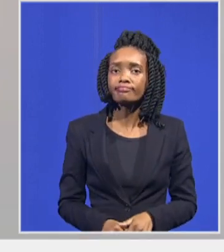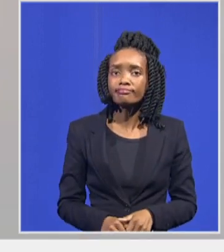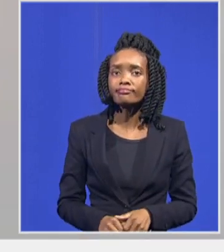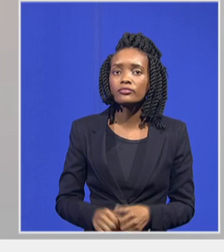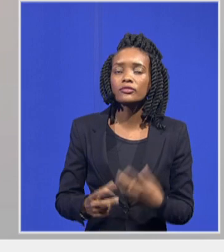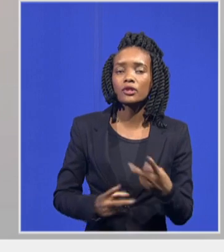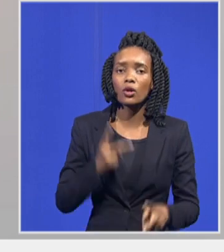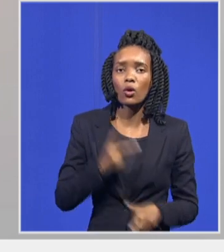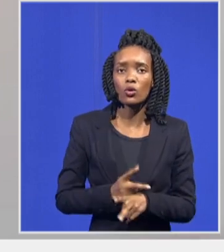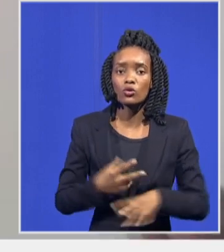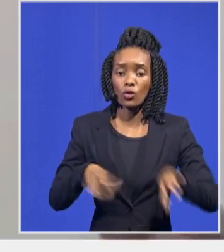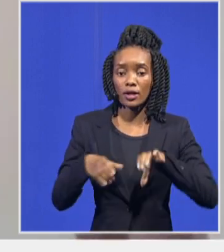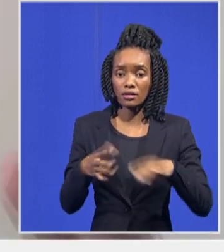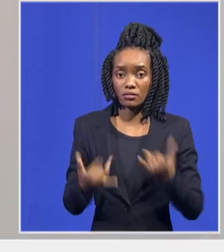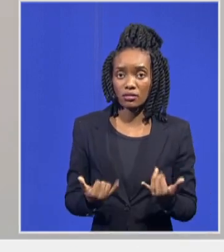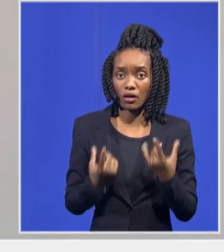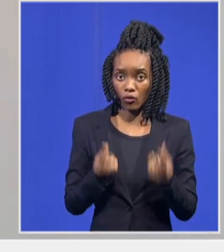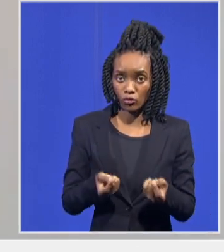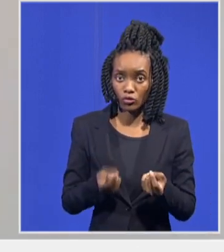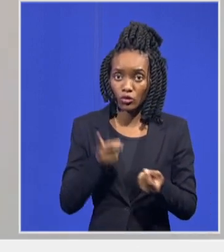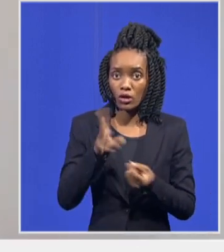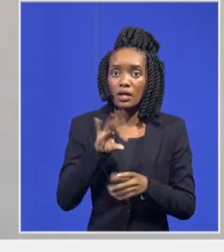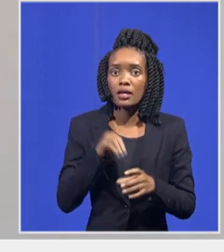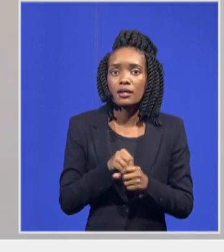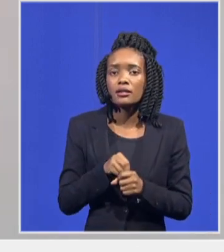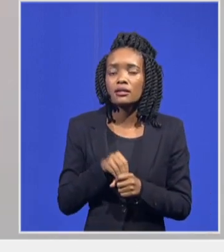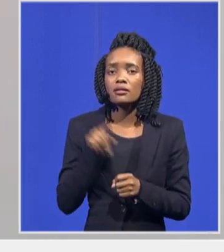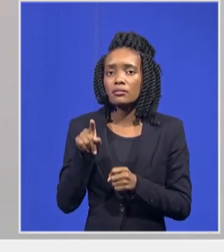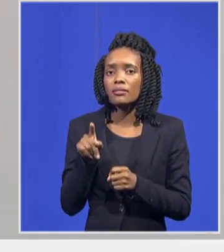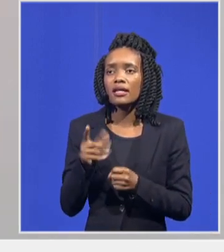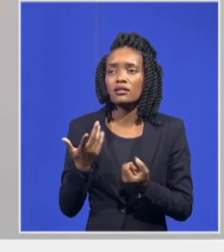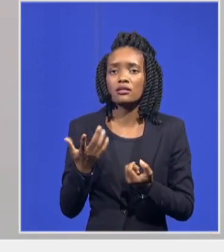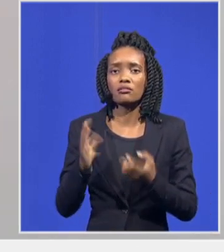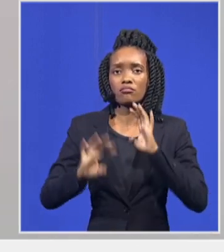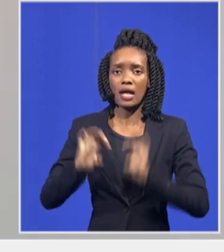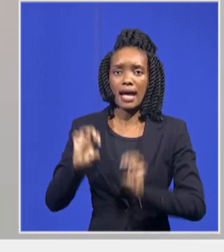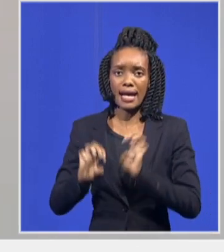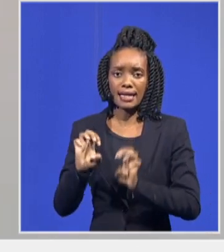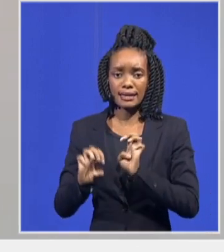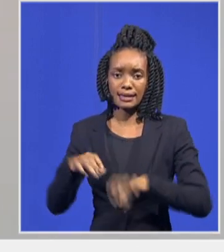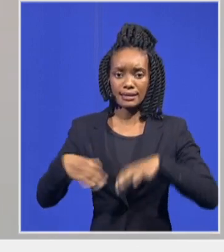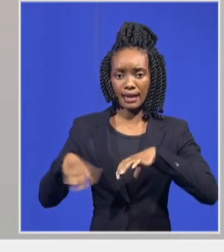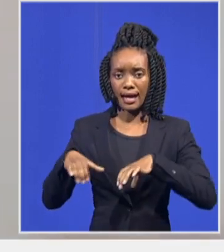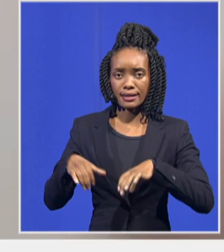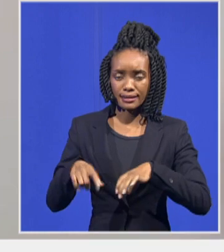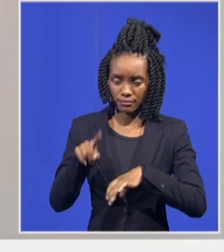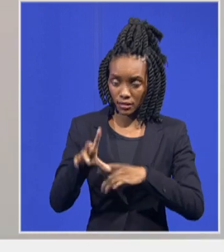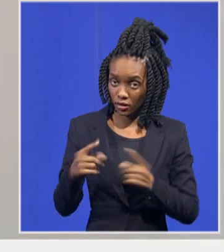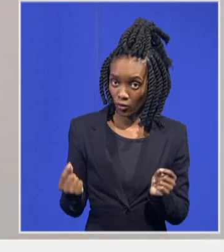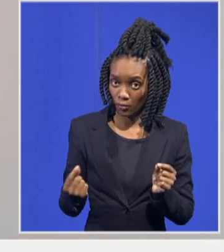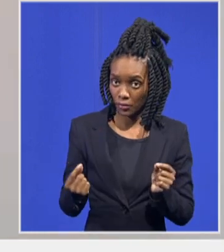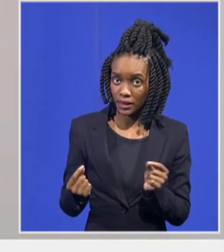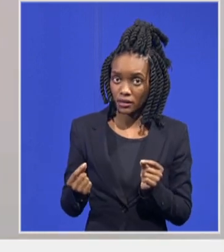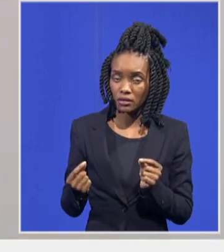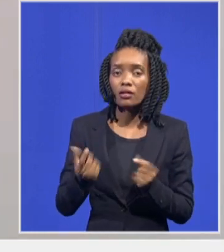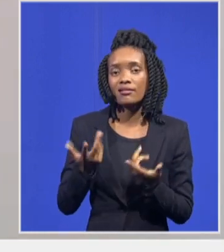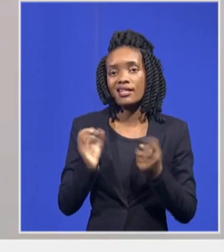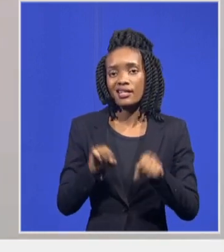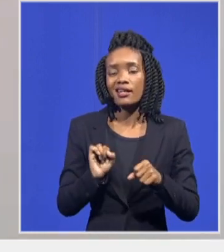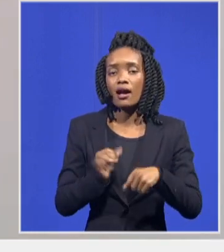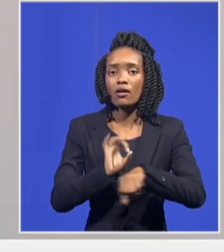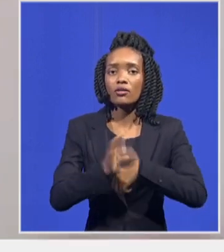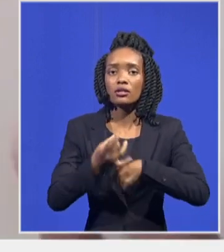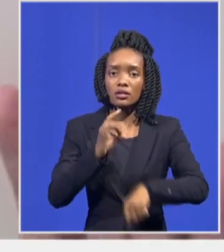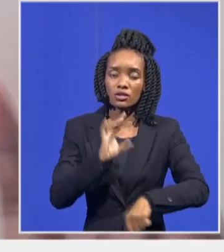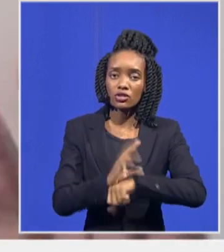that we're currently doing, and it's part of a preliminary exercise once we've completed, of course, the consultation process on the